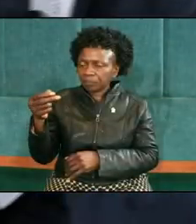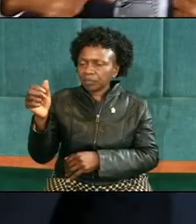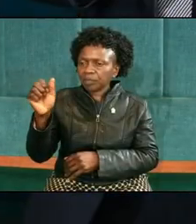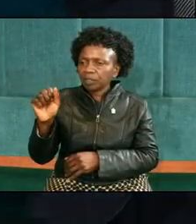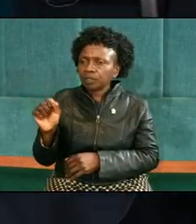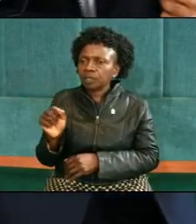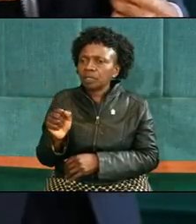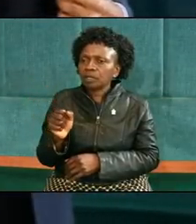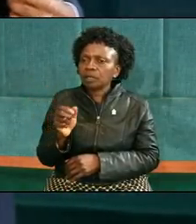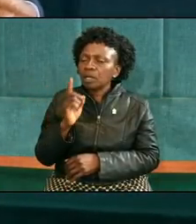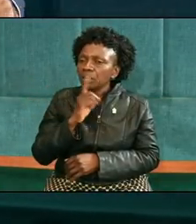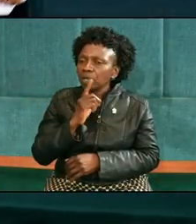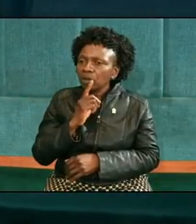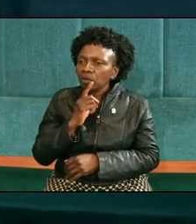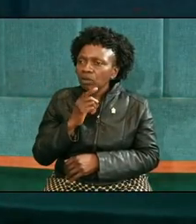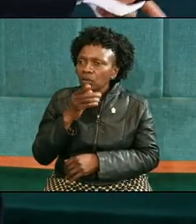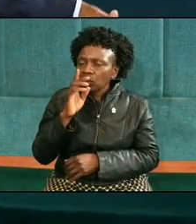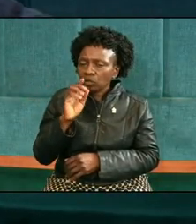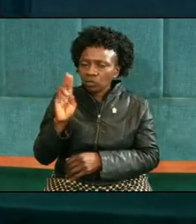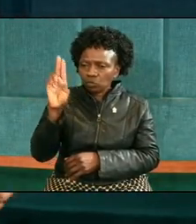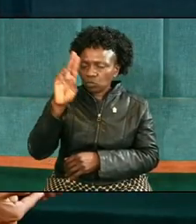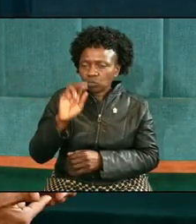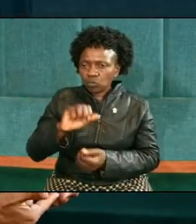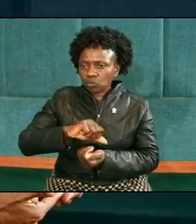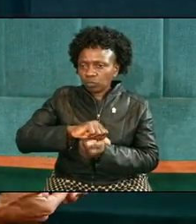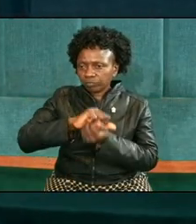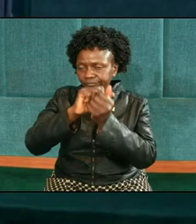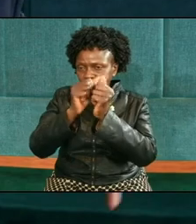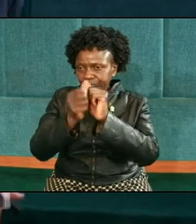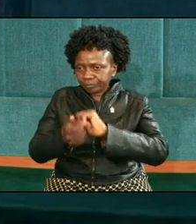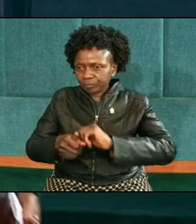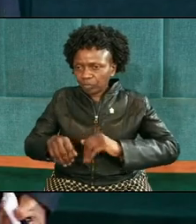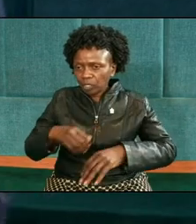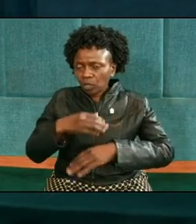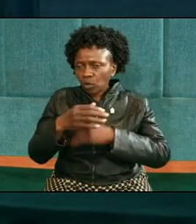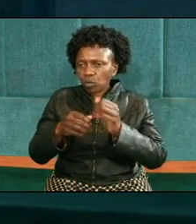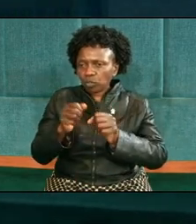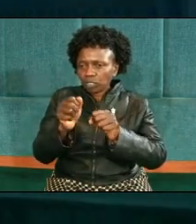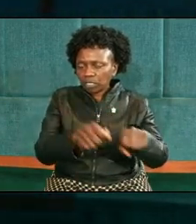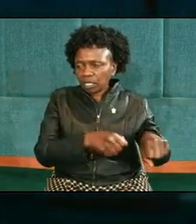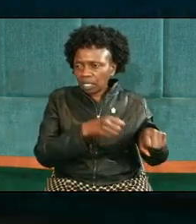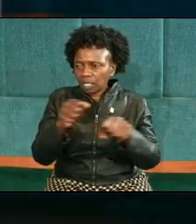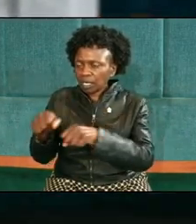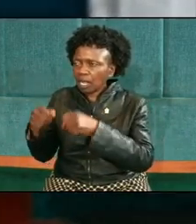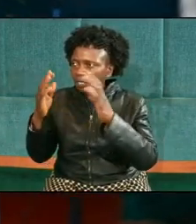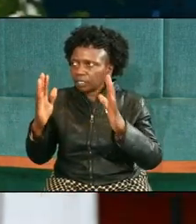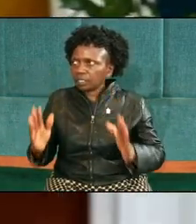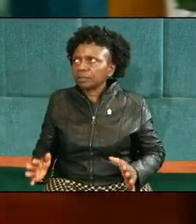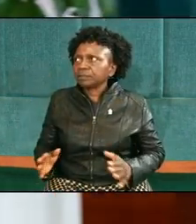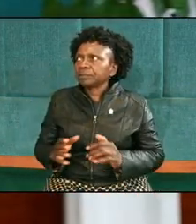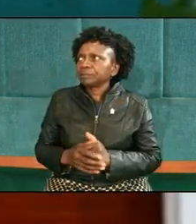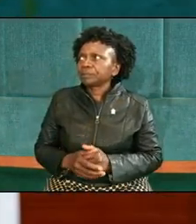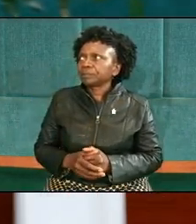used it to convert a whole boatload of ungodly. Is the church with me?